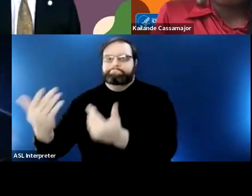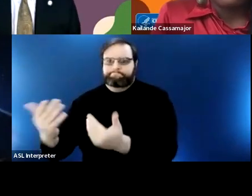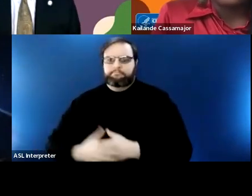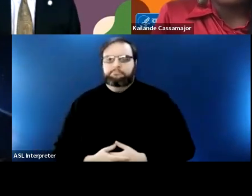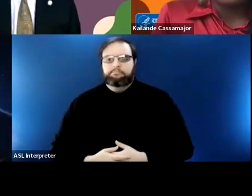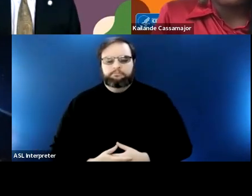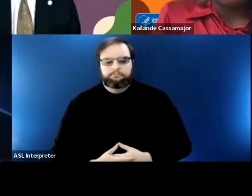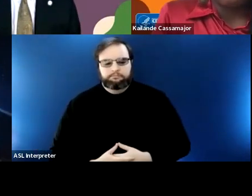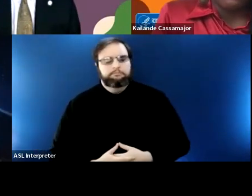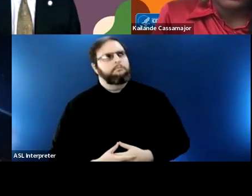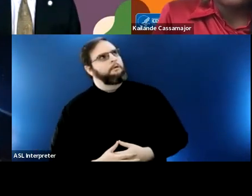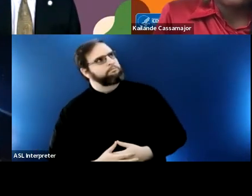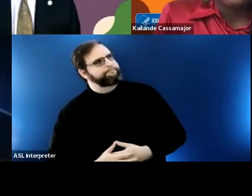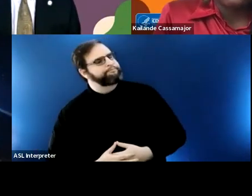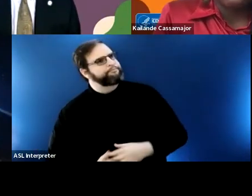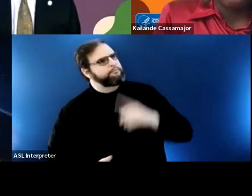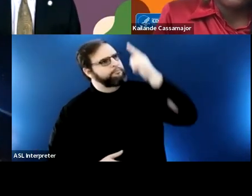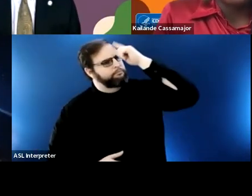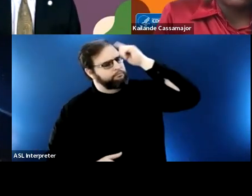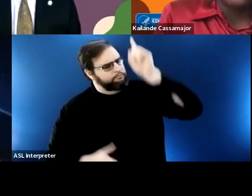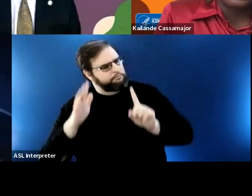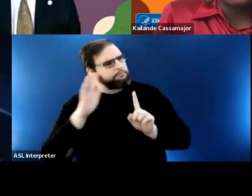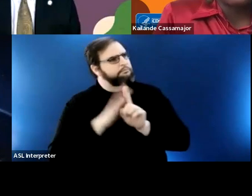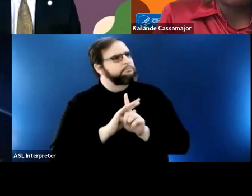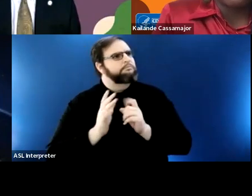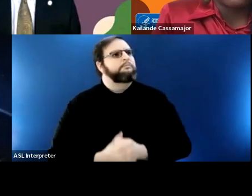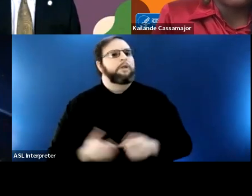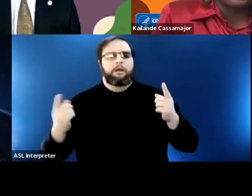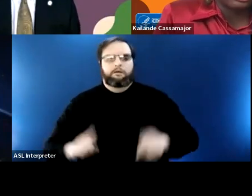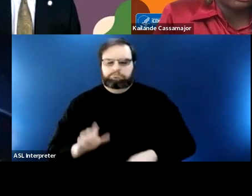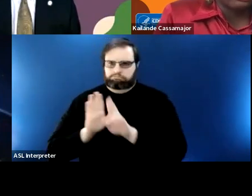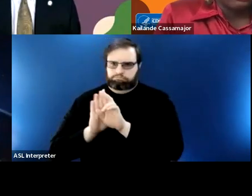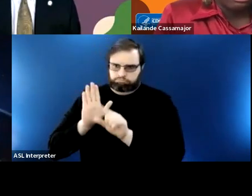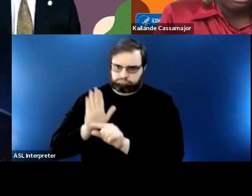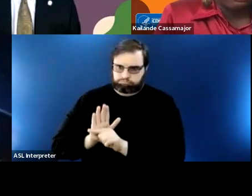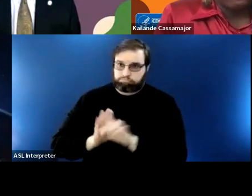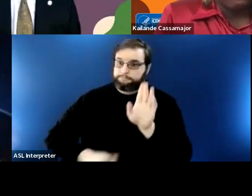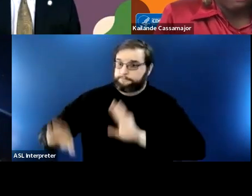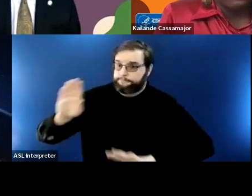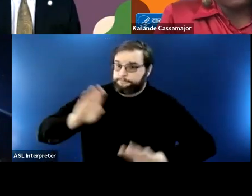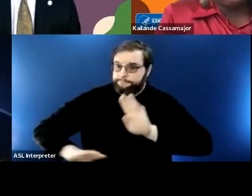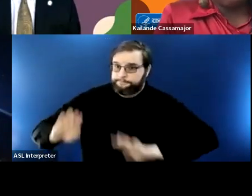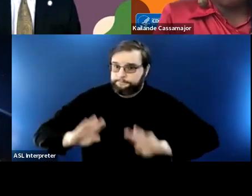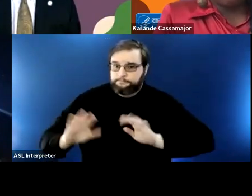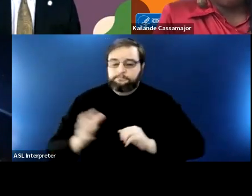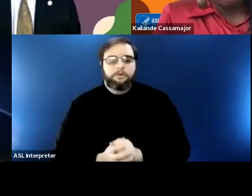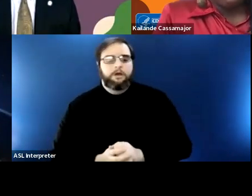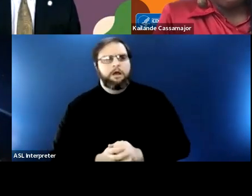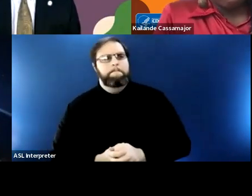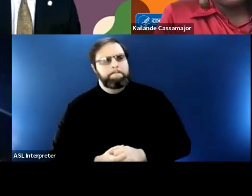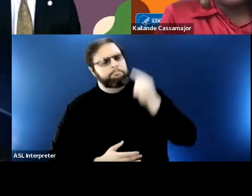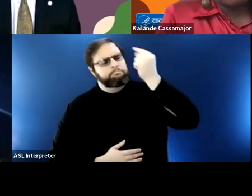Mm-hmm. What comes to mind, when I was an undergraduate student in biology, I think